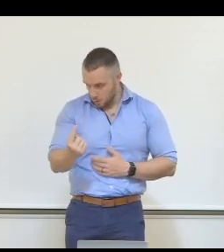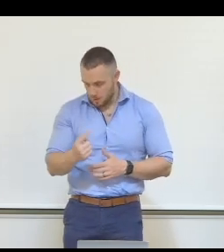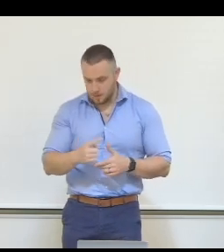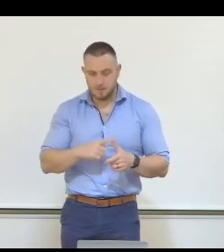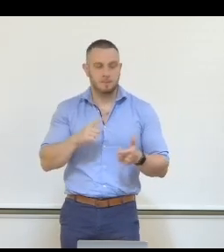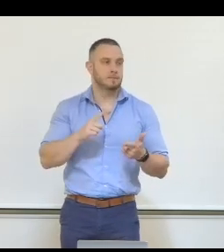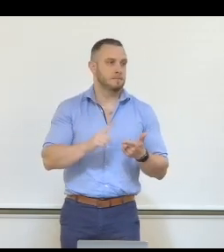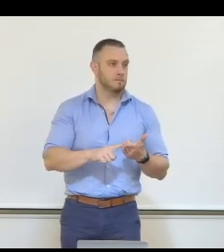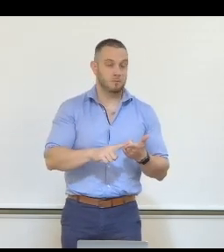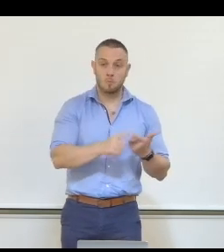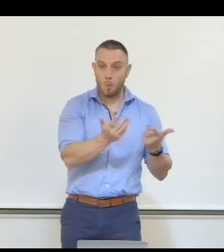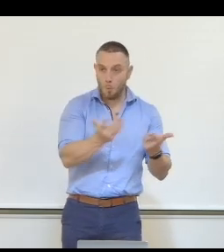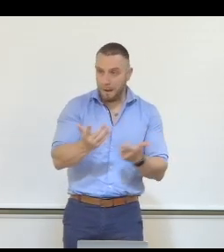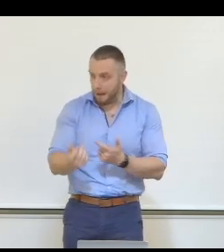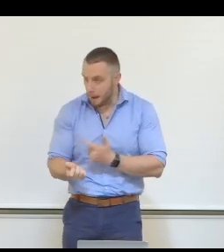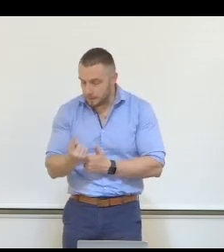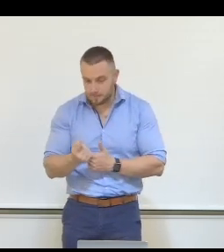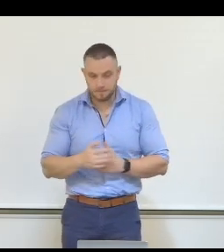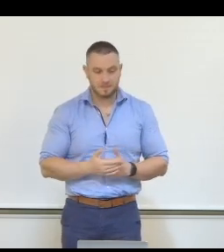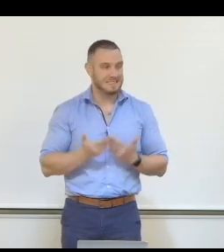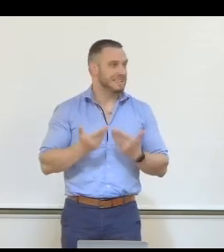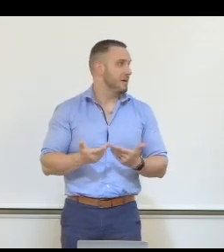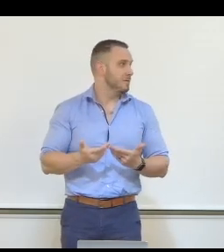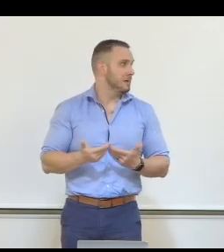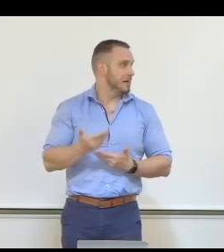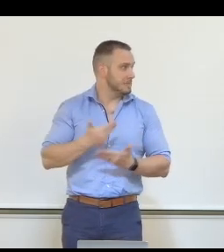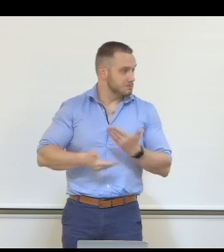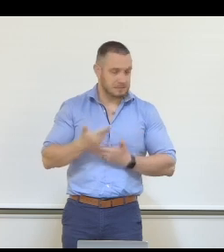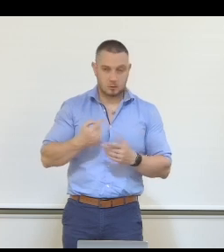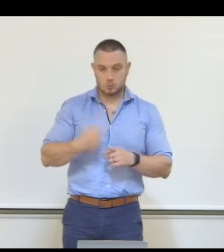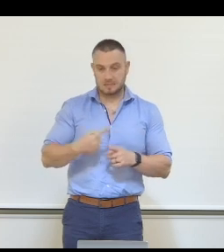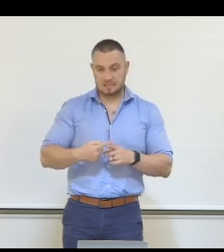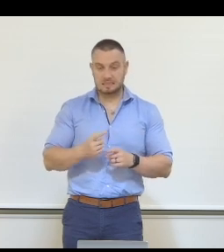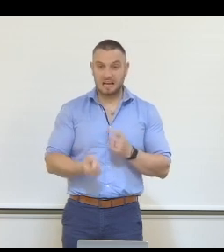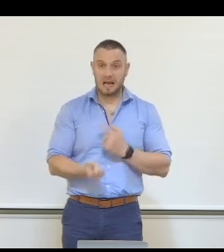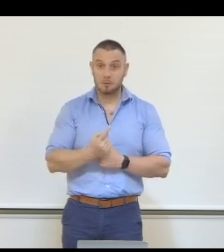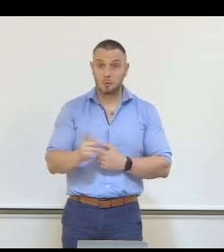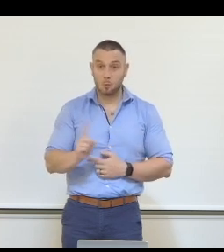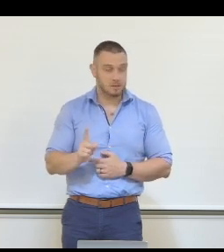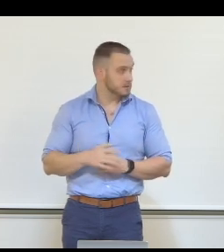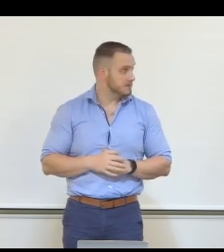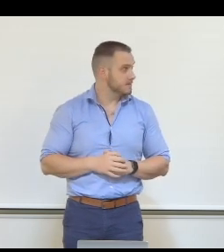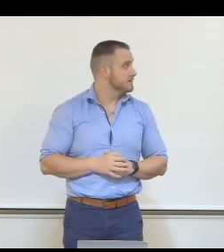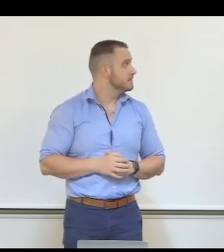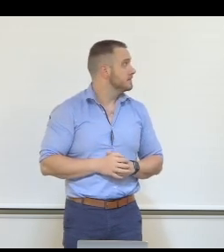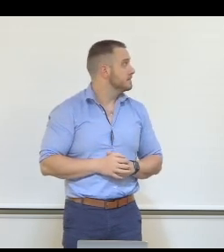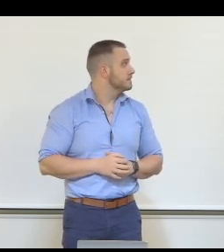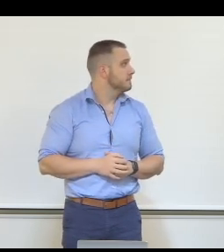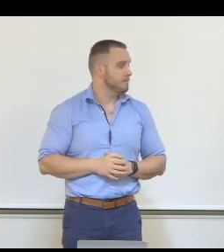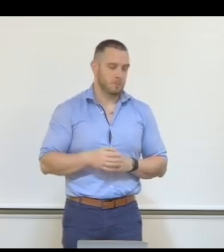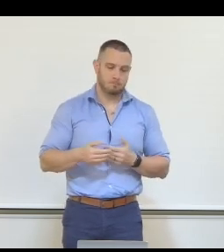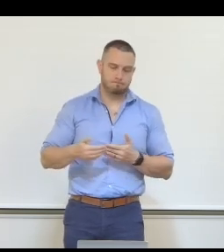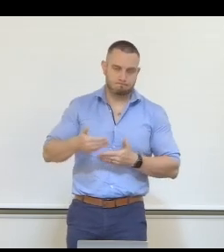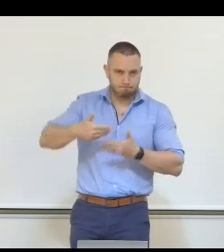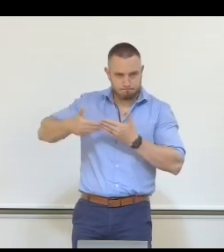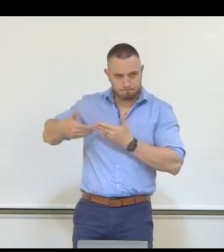mission. Where did that happen? Now let's talk quickly about what happened. Well, let's step back a